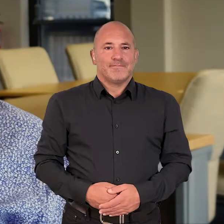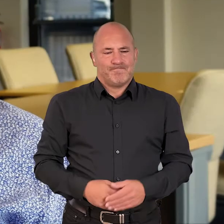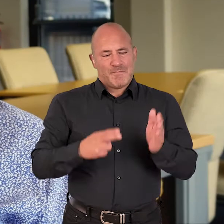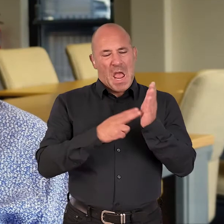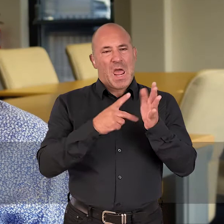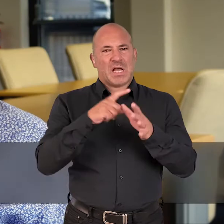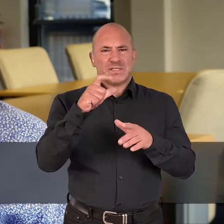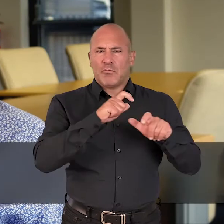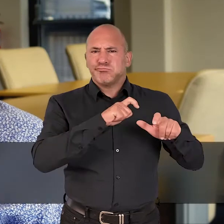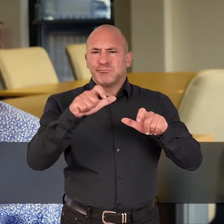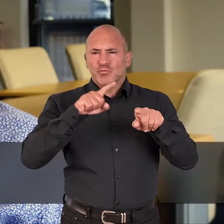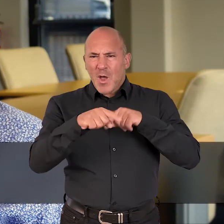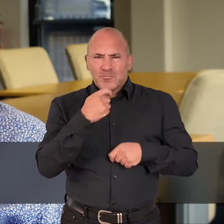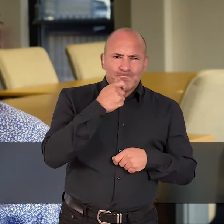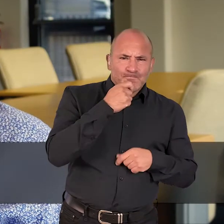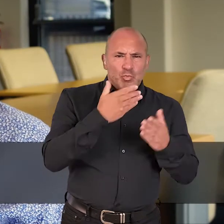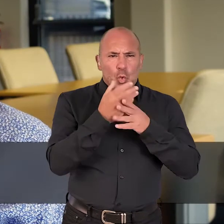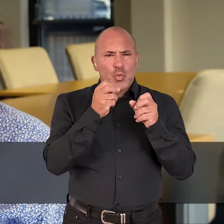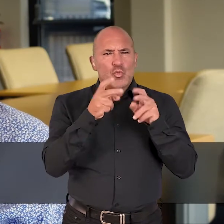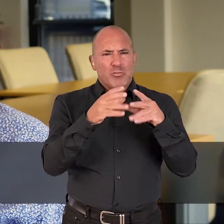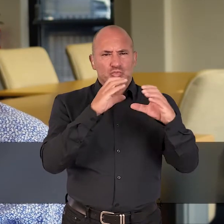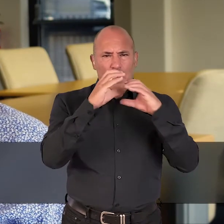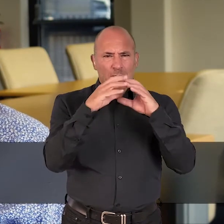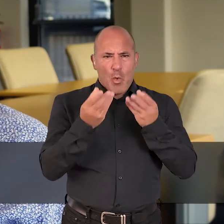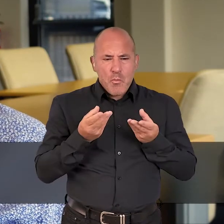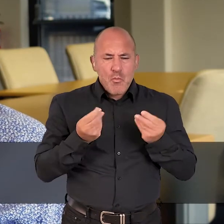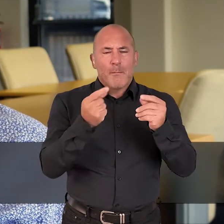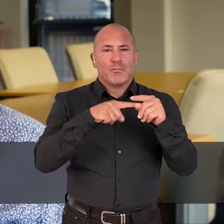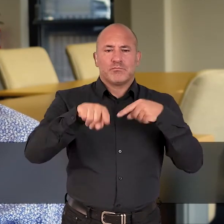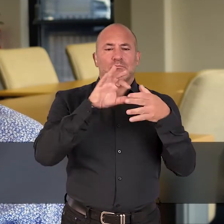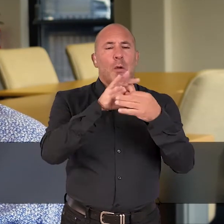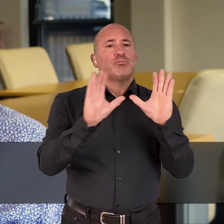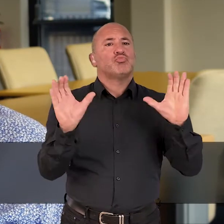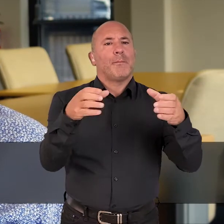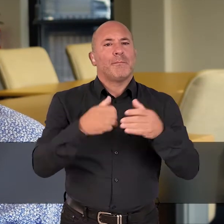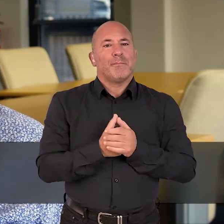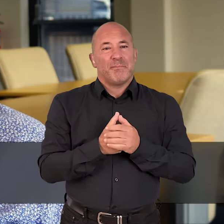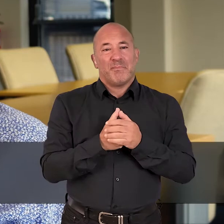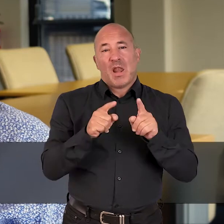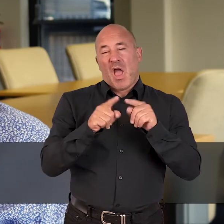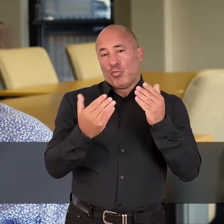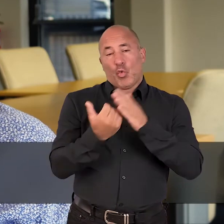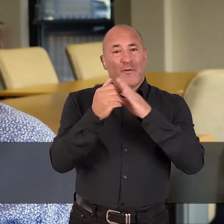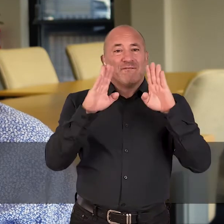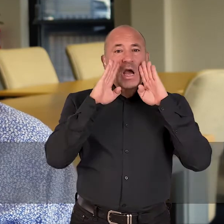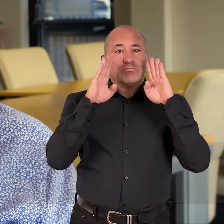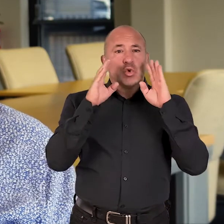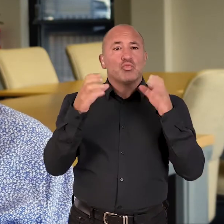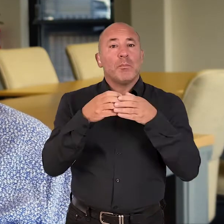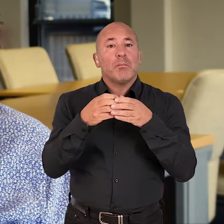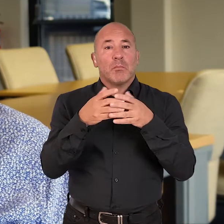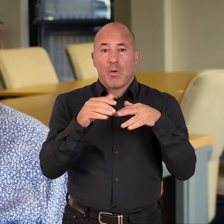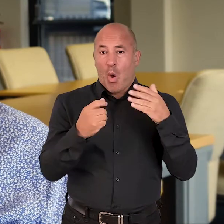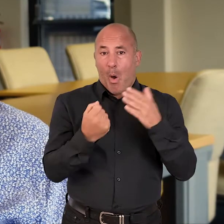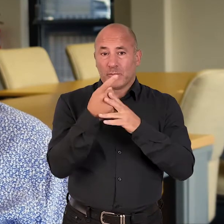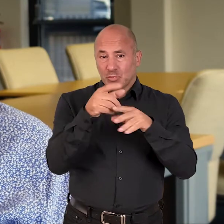The NAC are continuing to try new ways to communicate more effectively with you all as a group. This includes a new